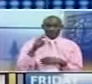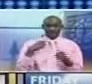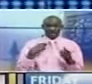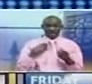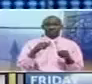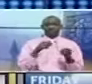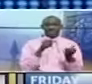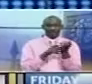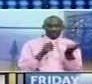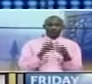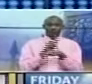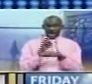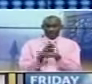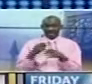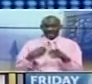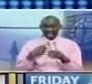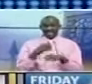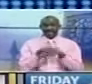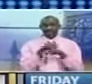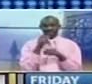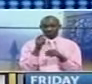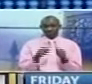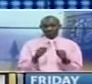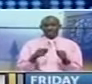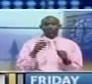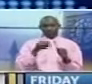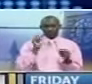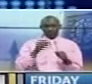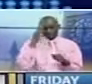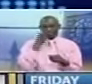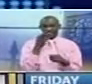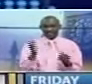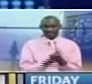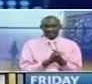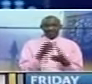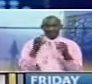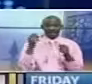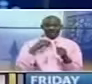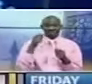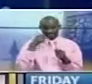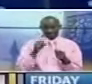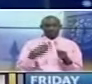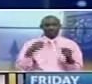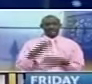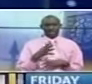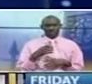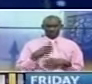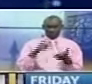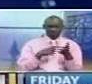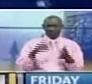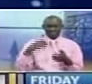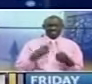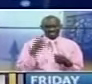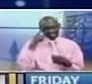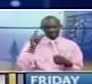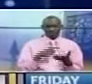grammar and vocabulary, then I'm telling you, we'd be knowing these things. Some of these things may even sound strange Yes. or even wrong to some people